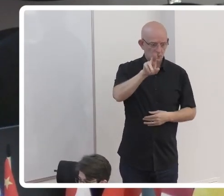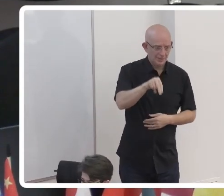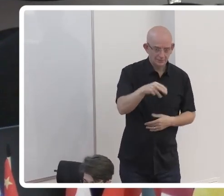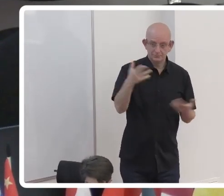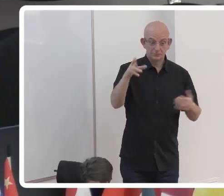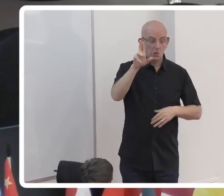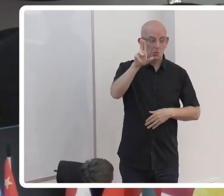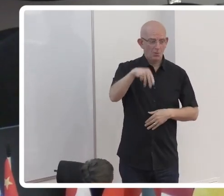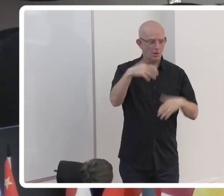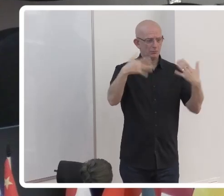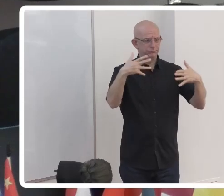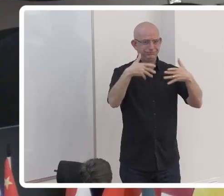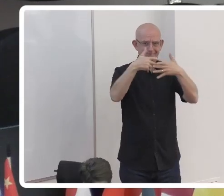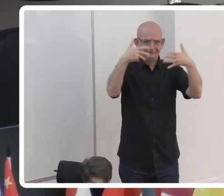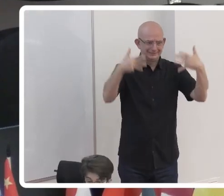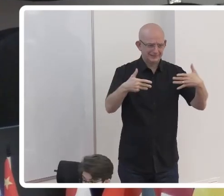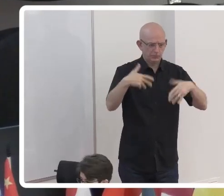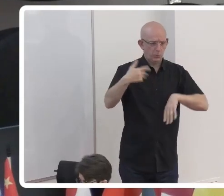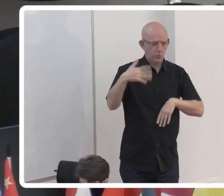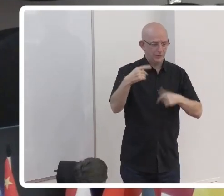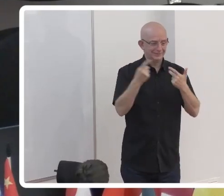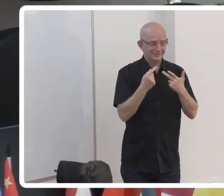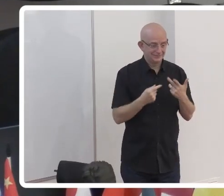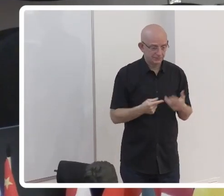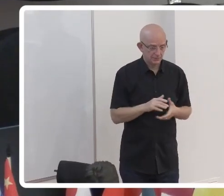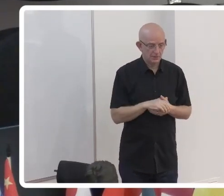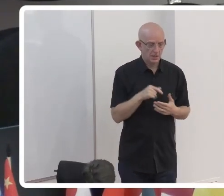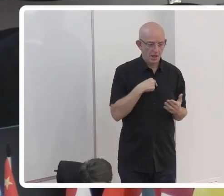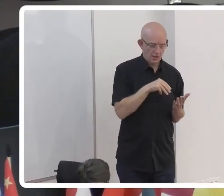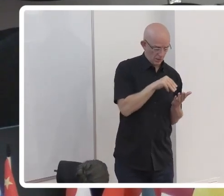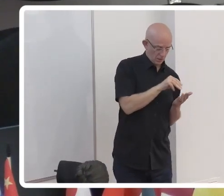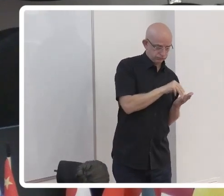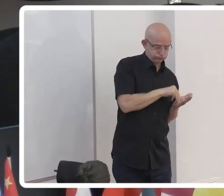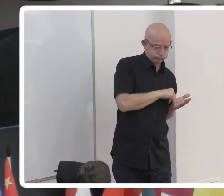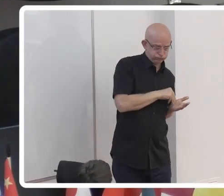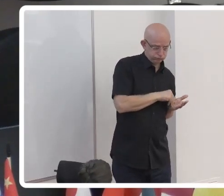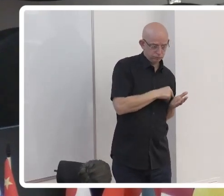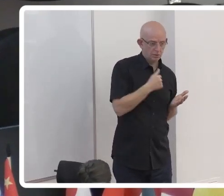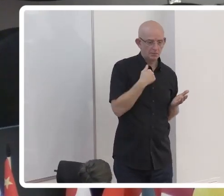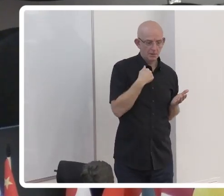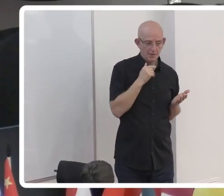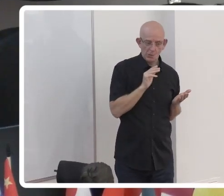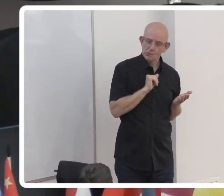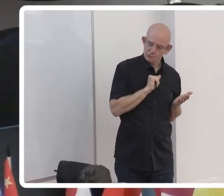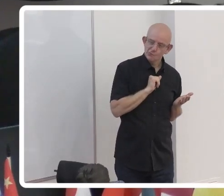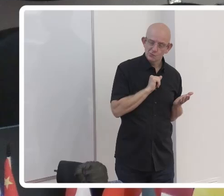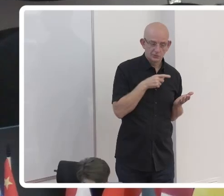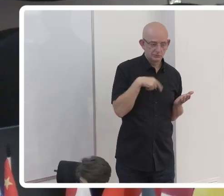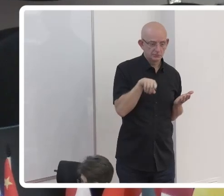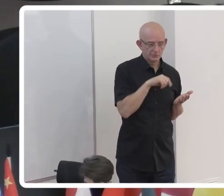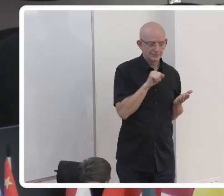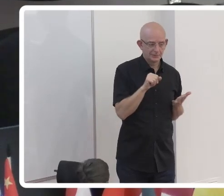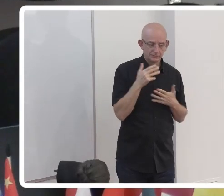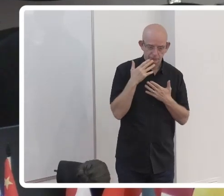people here. So thank you. Our final speaker for this session, before we move on to questions, is Elizabeth